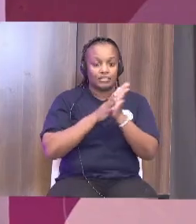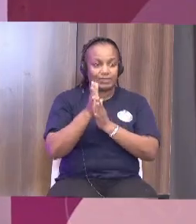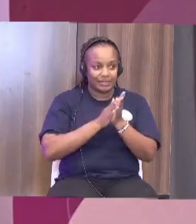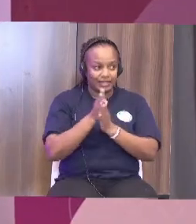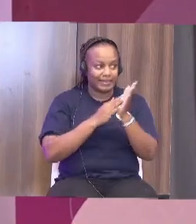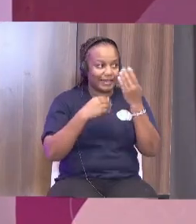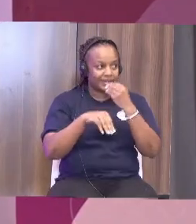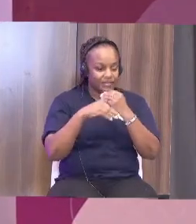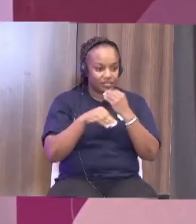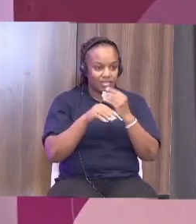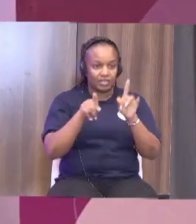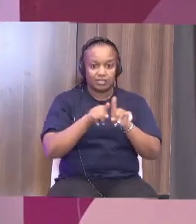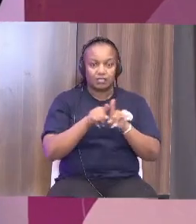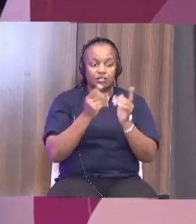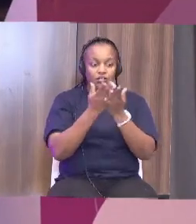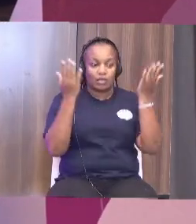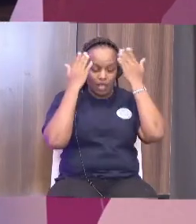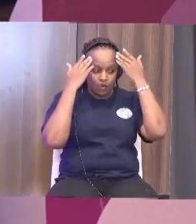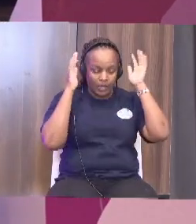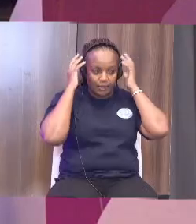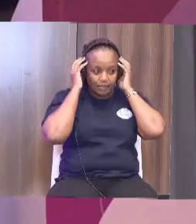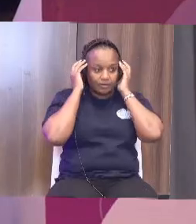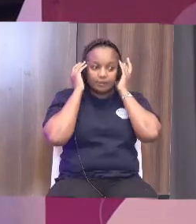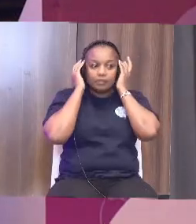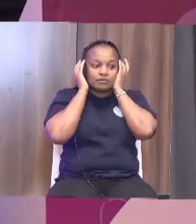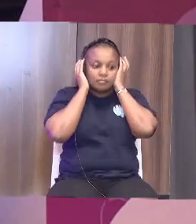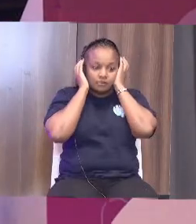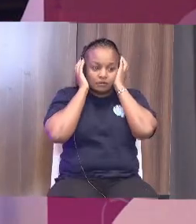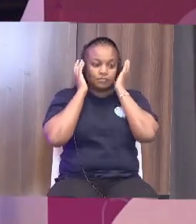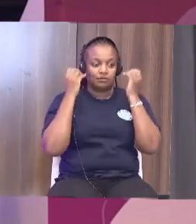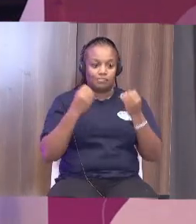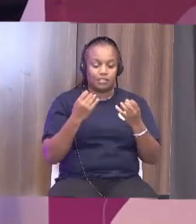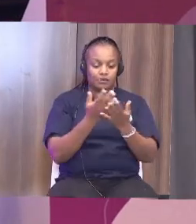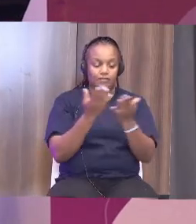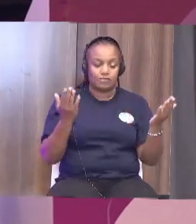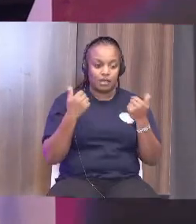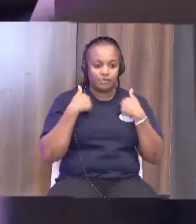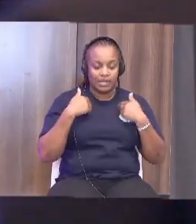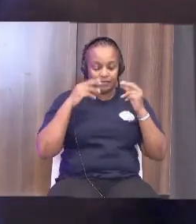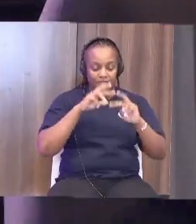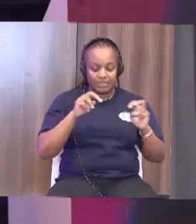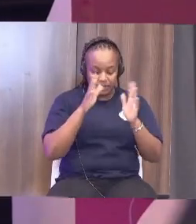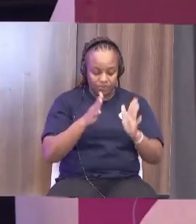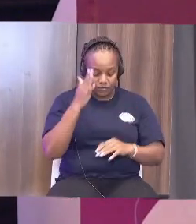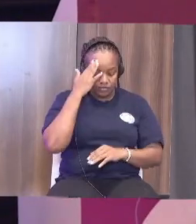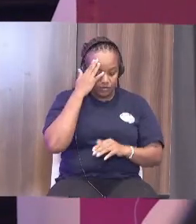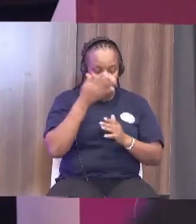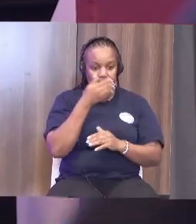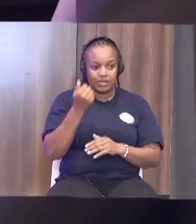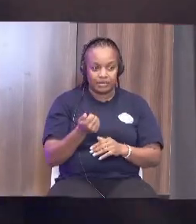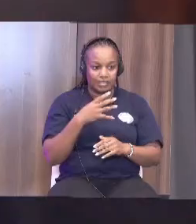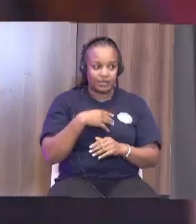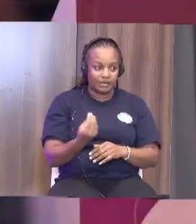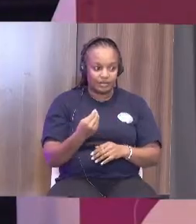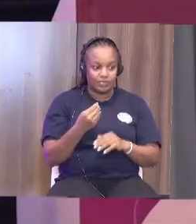In addition, as you all probably know, many of you are investigators here, so you know this better. And please come find me if you're an investigator. I